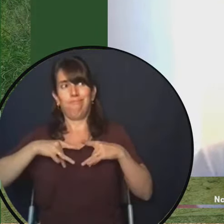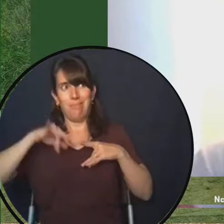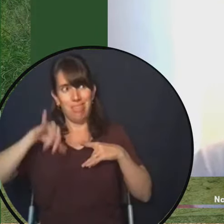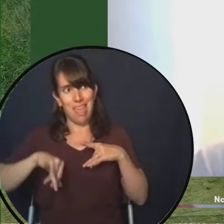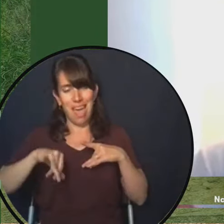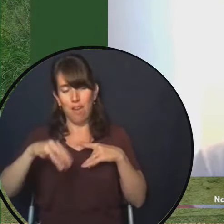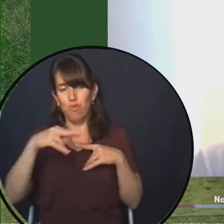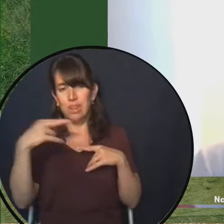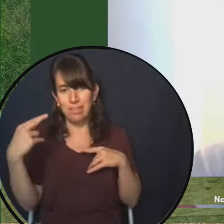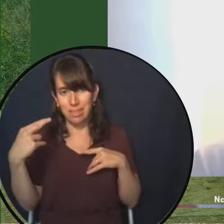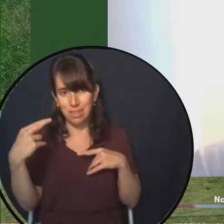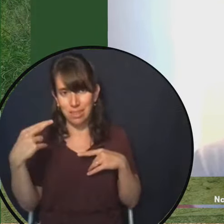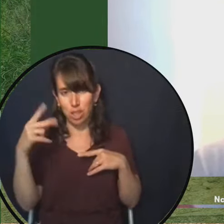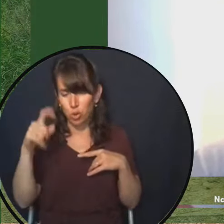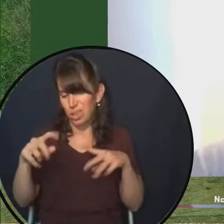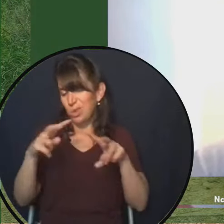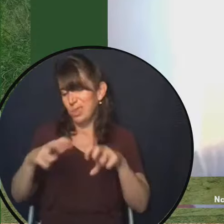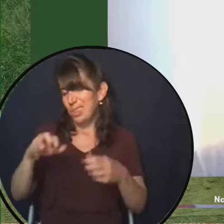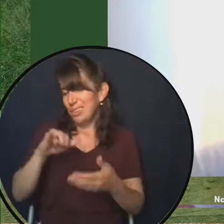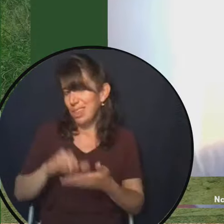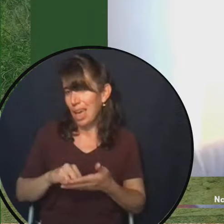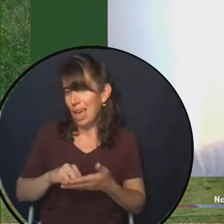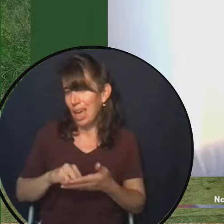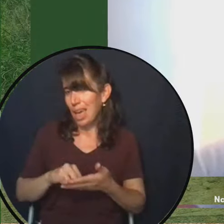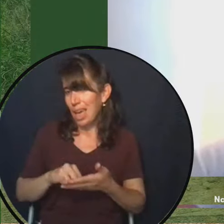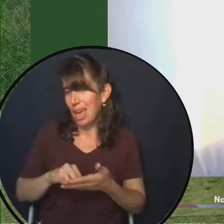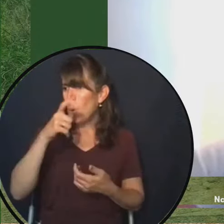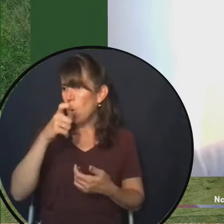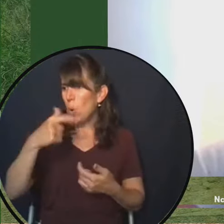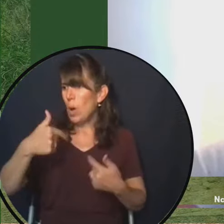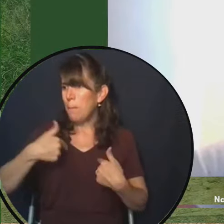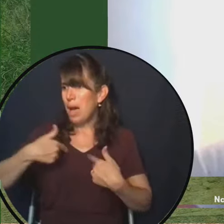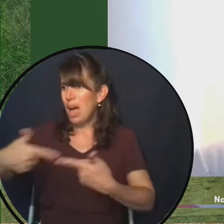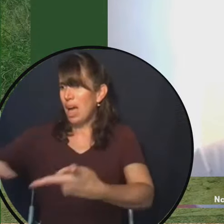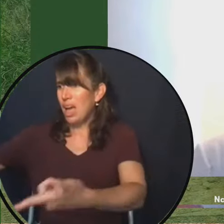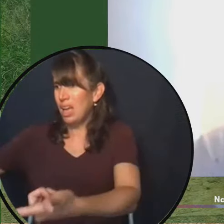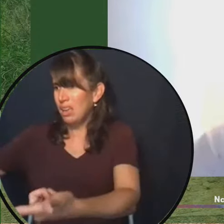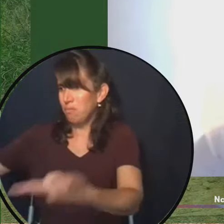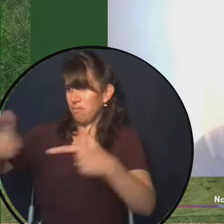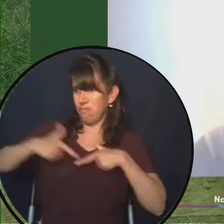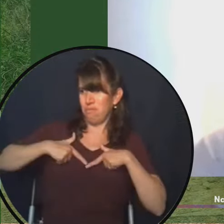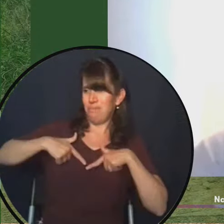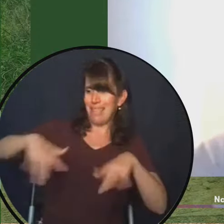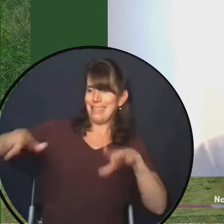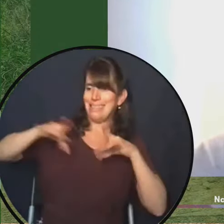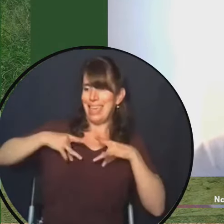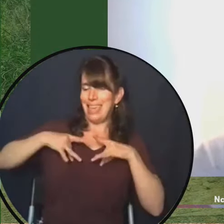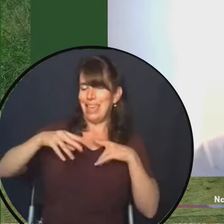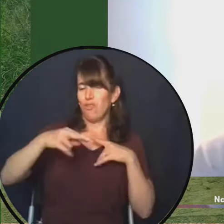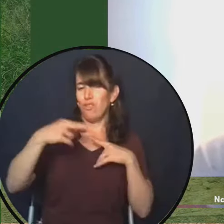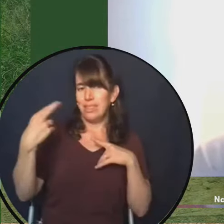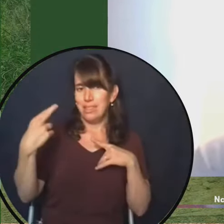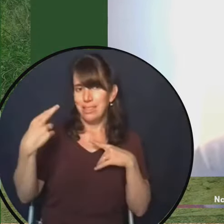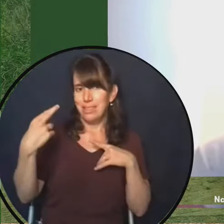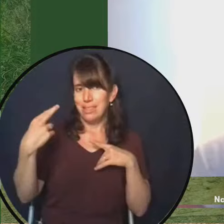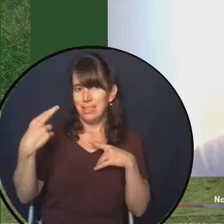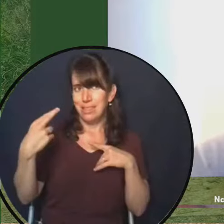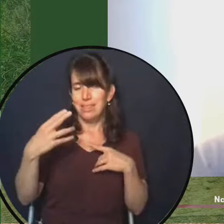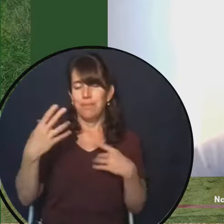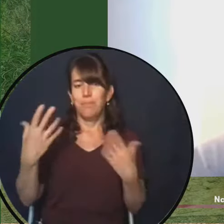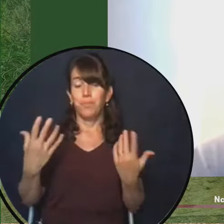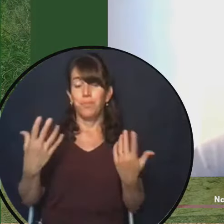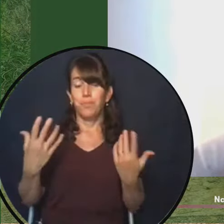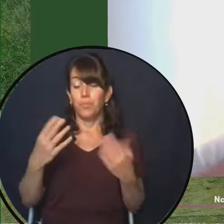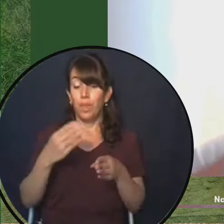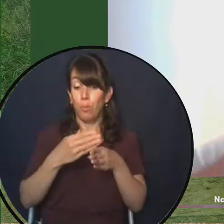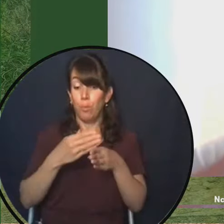on? And then where are they situated, right? Who are they? Like mutual aid is based on